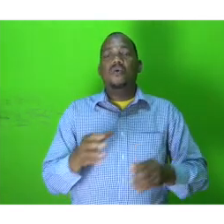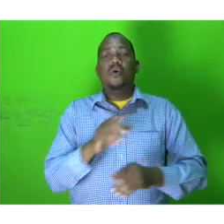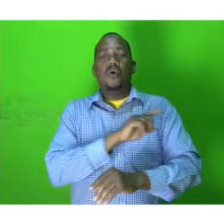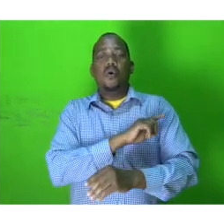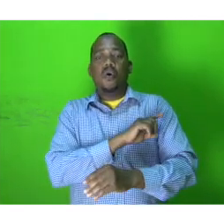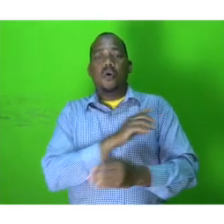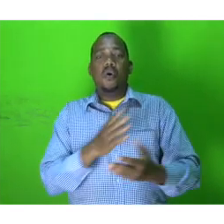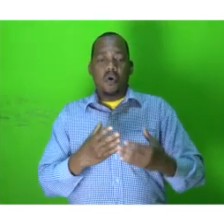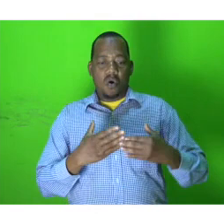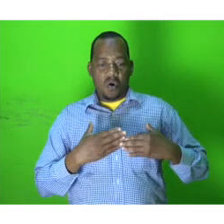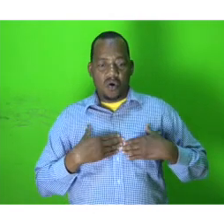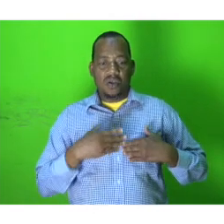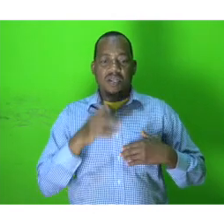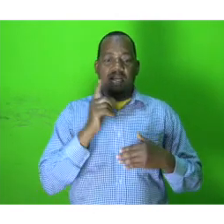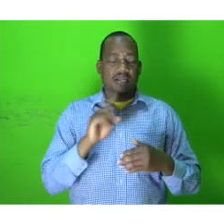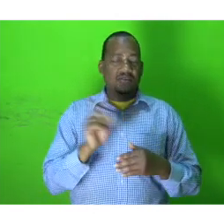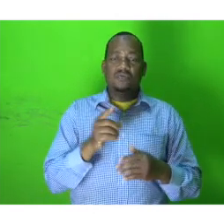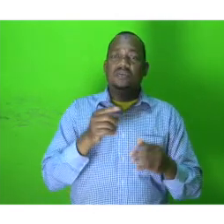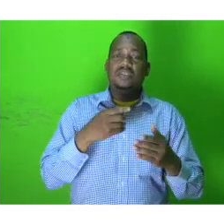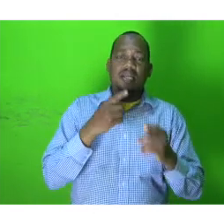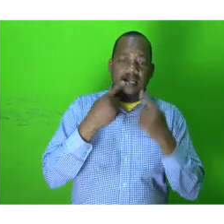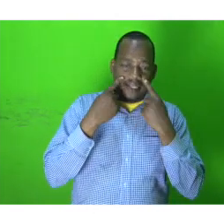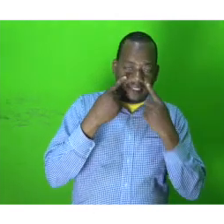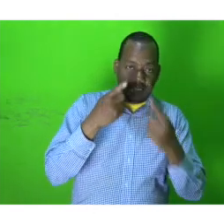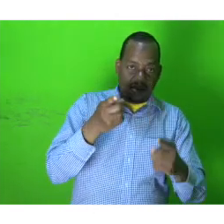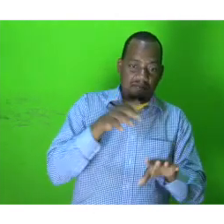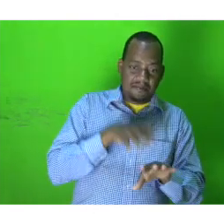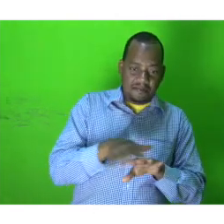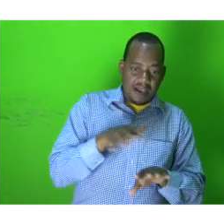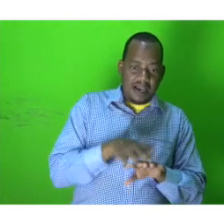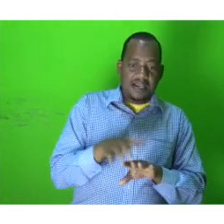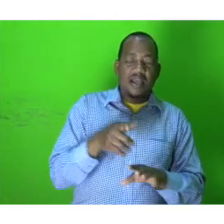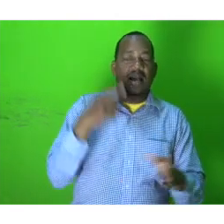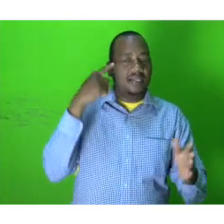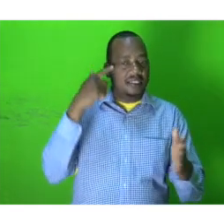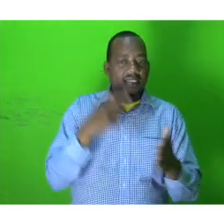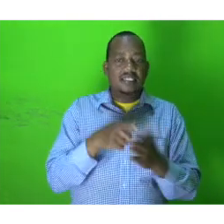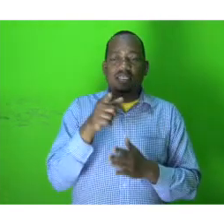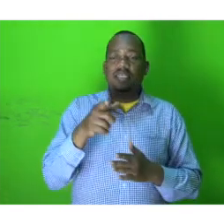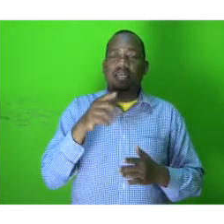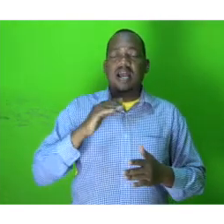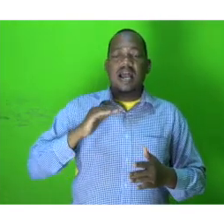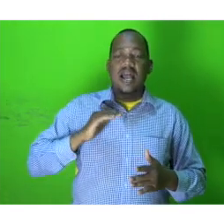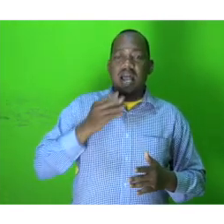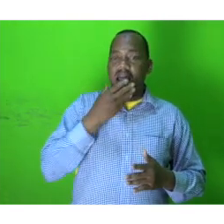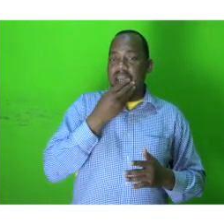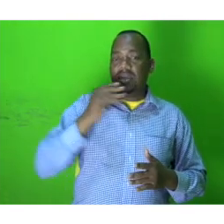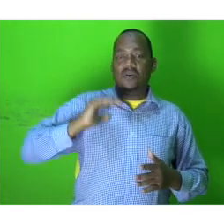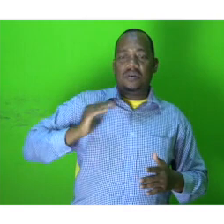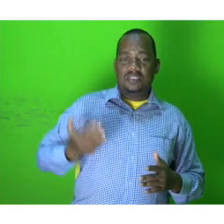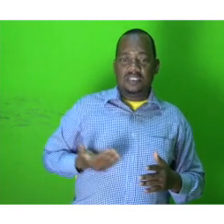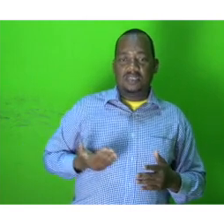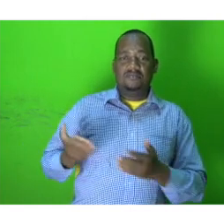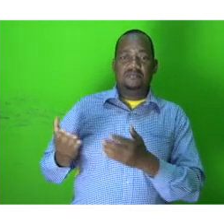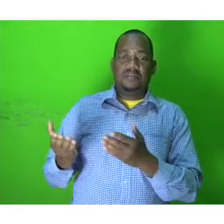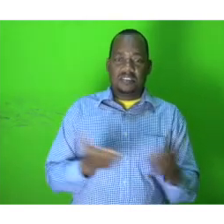and accounting holder cannot determine it until he or she receives a bank